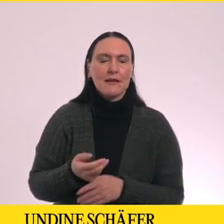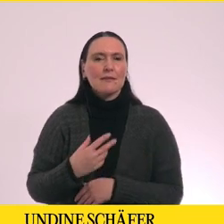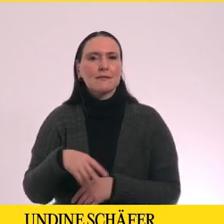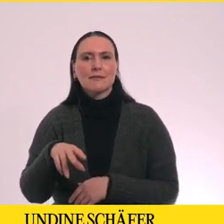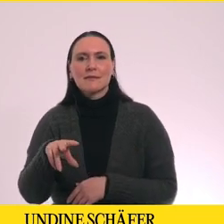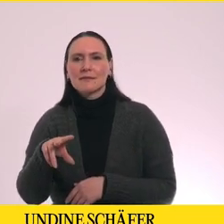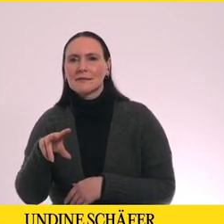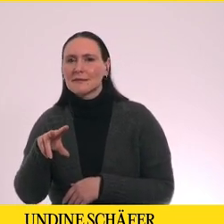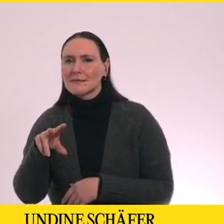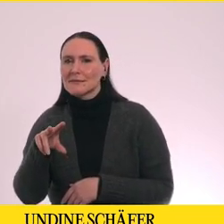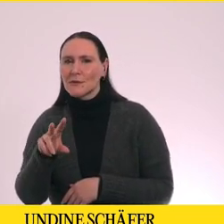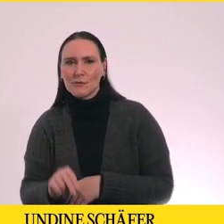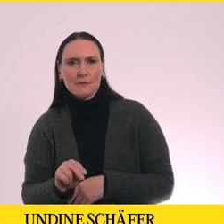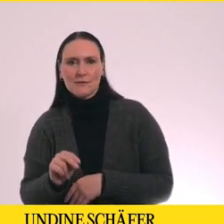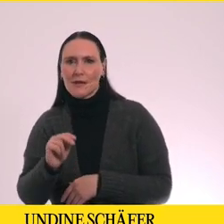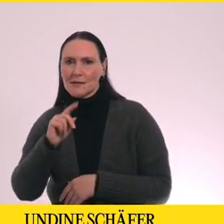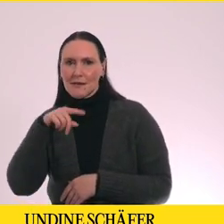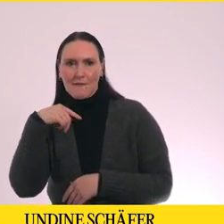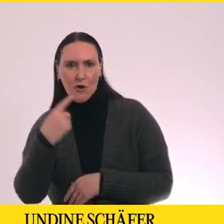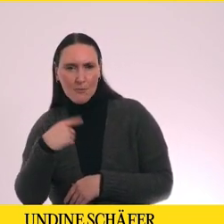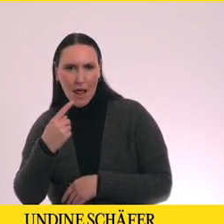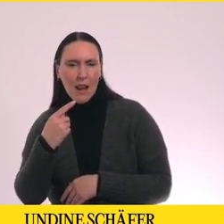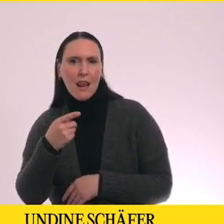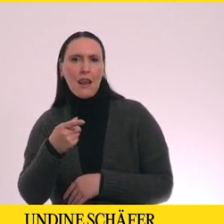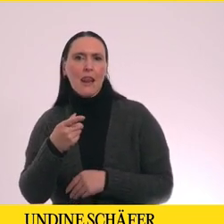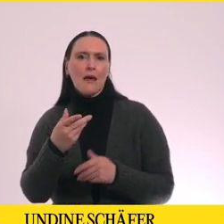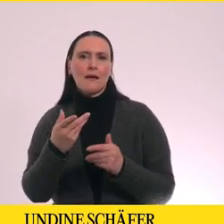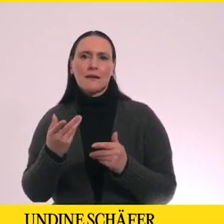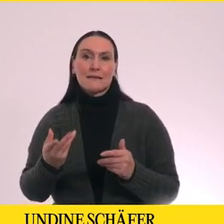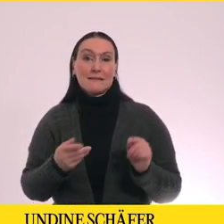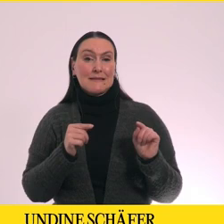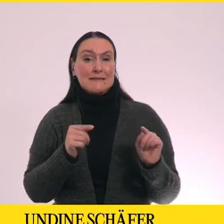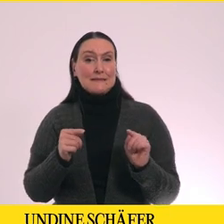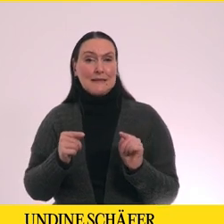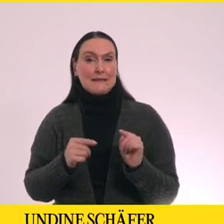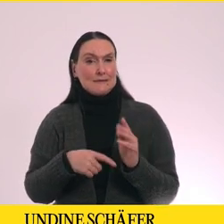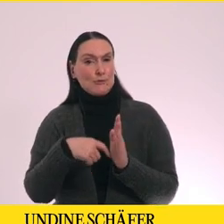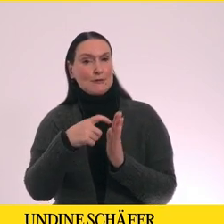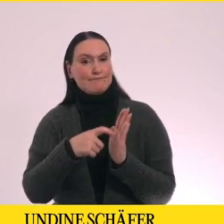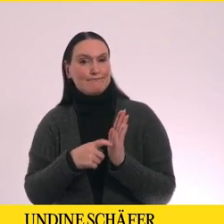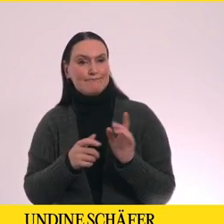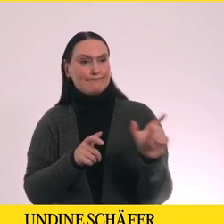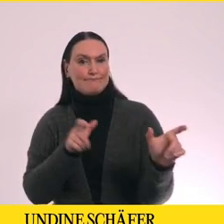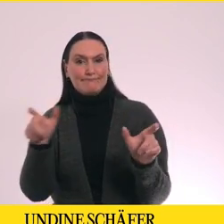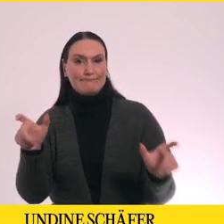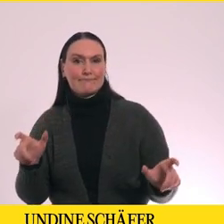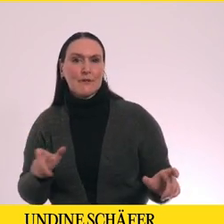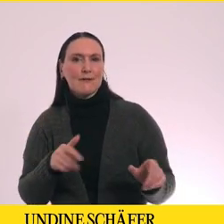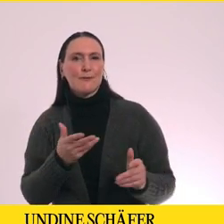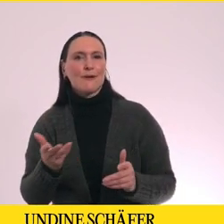think, again, that's really important in terms of how we think about the